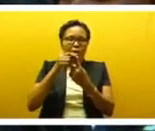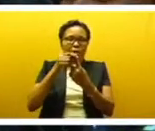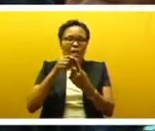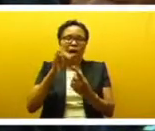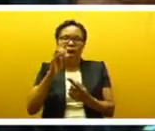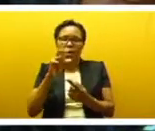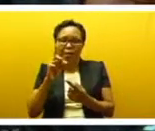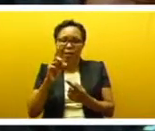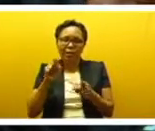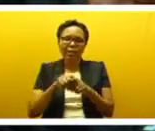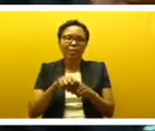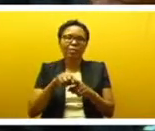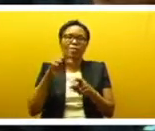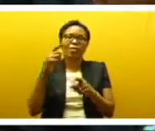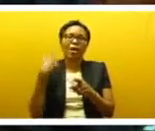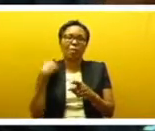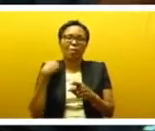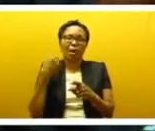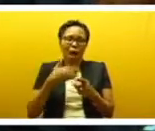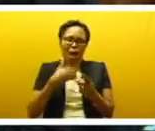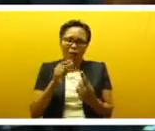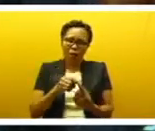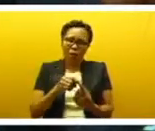serial numbers.